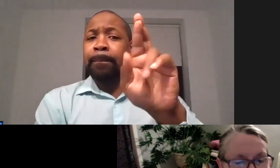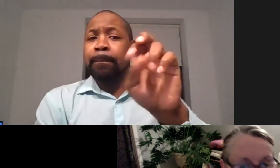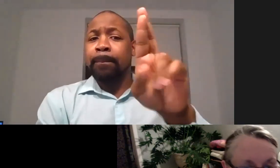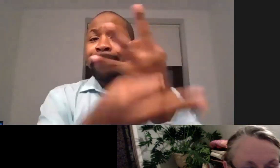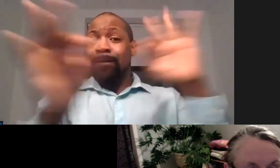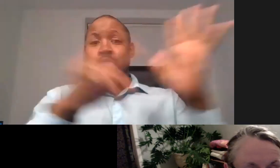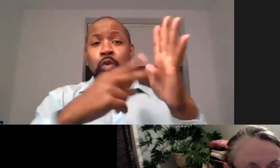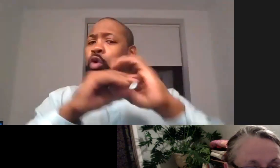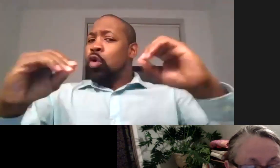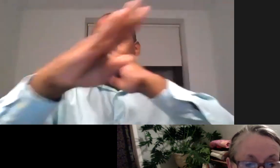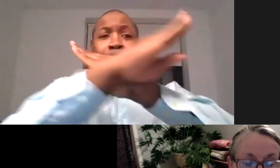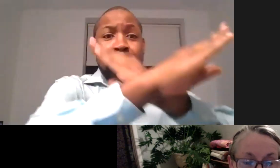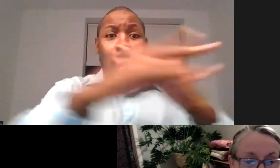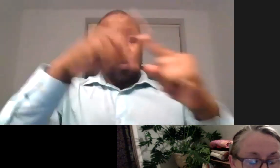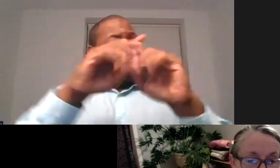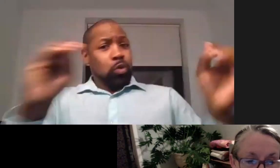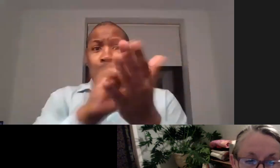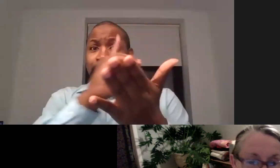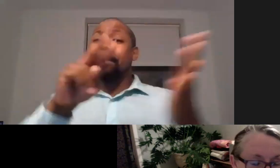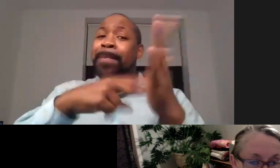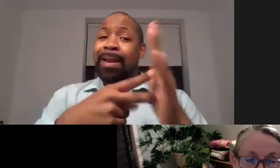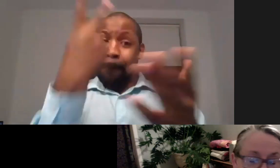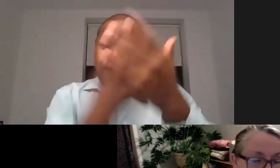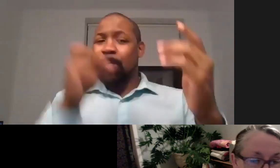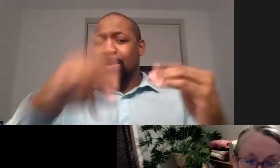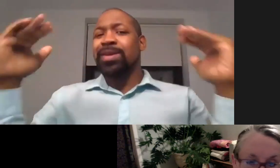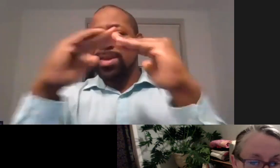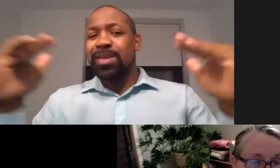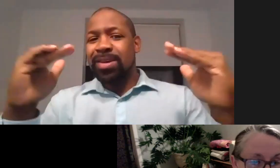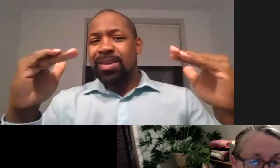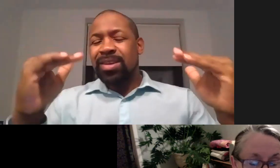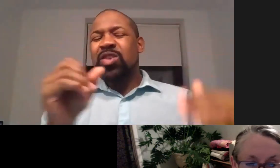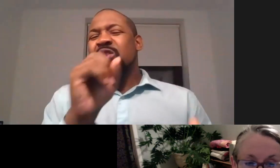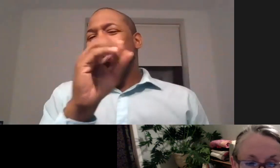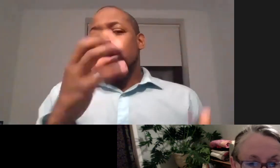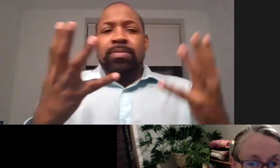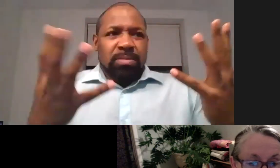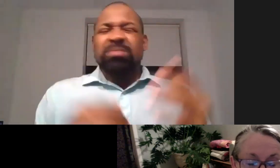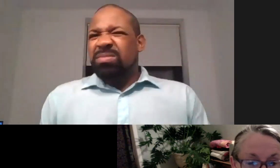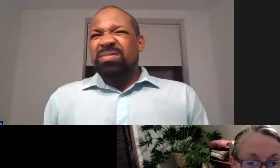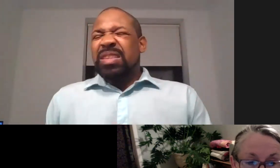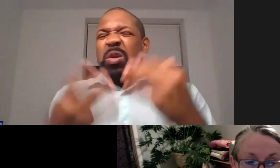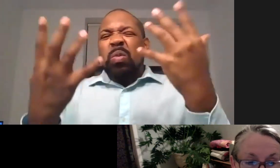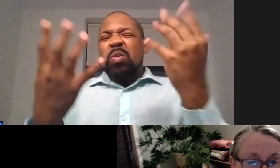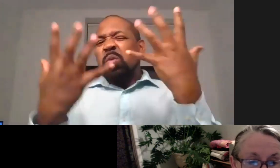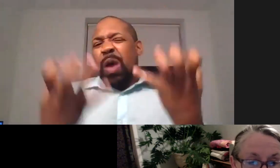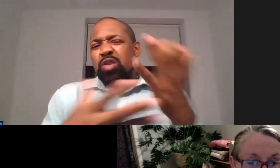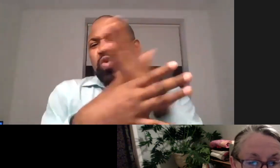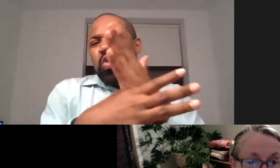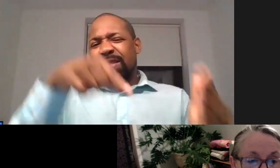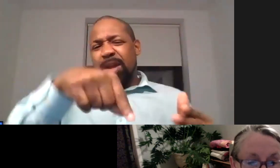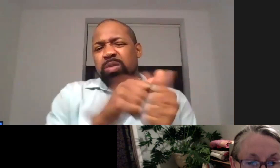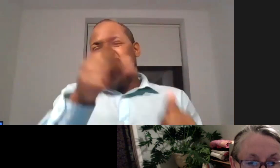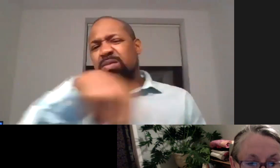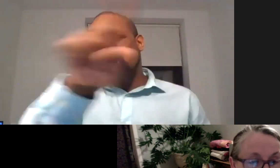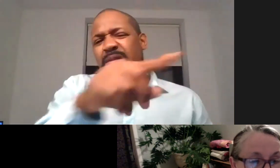will be last in line, because it should not be that way. It should be barrier-free, and deaf people should have equal rights to